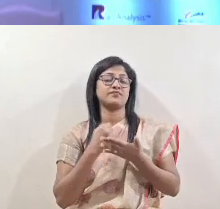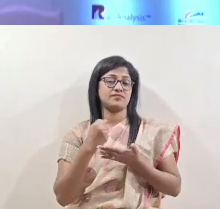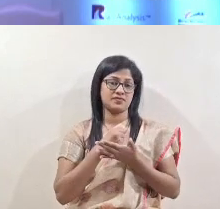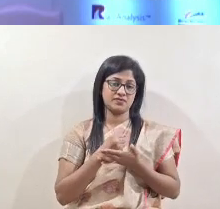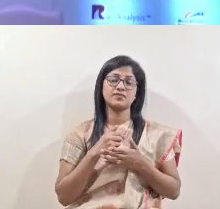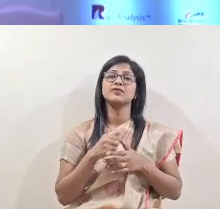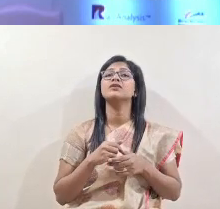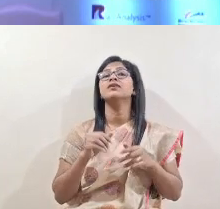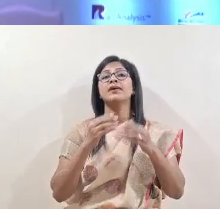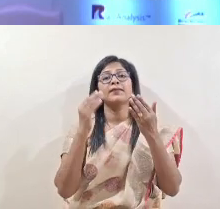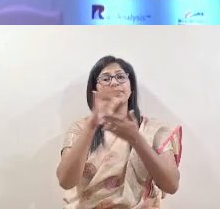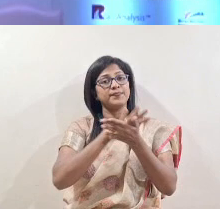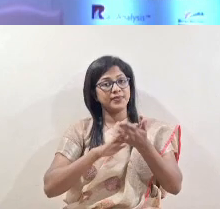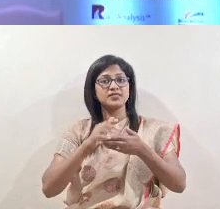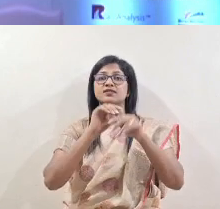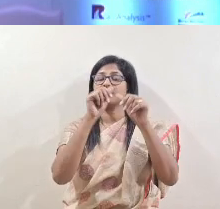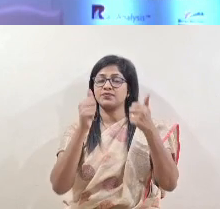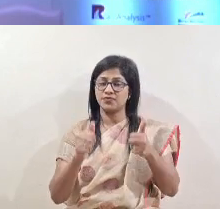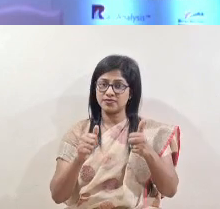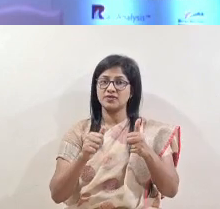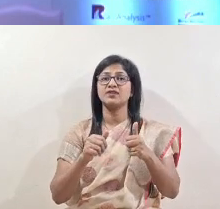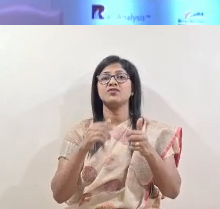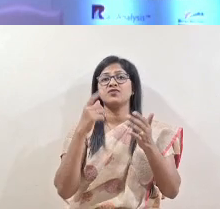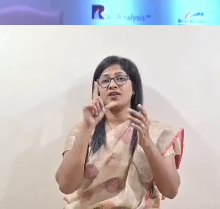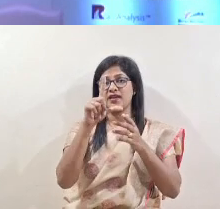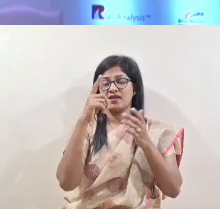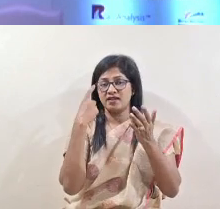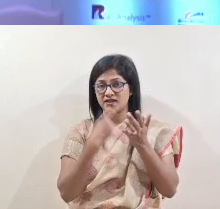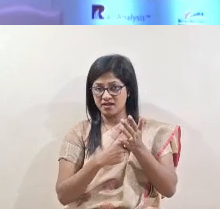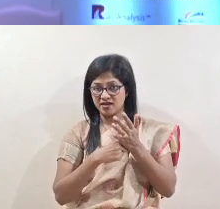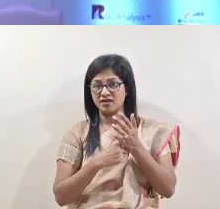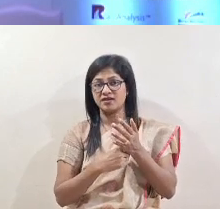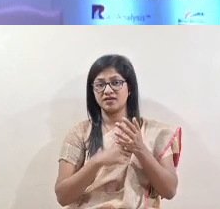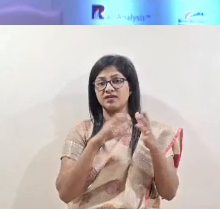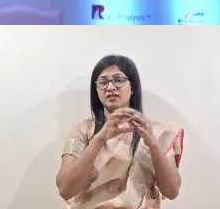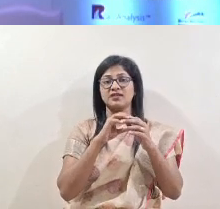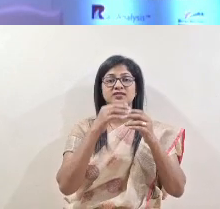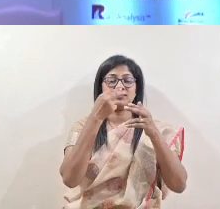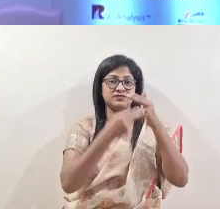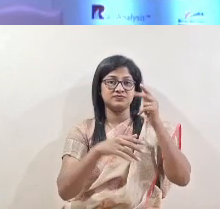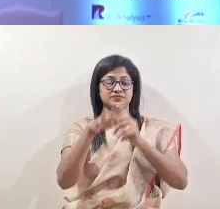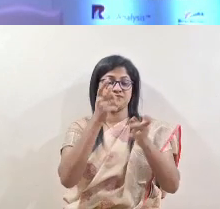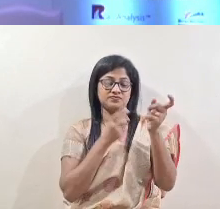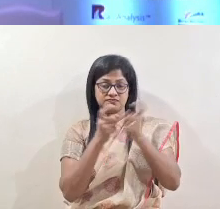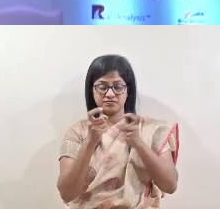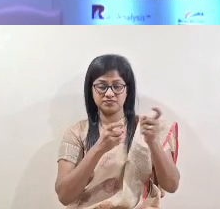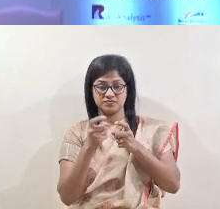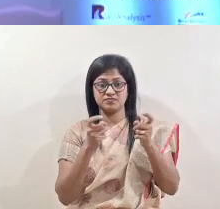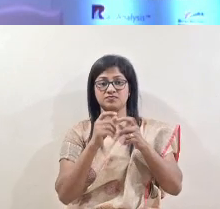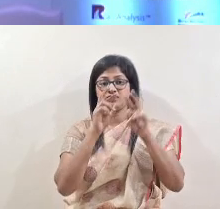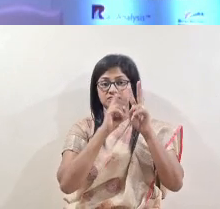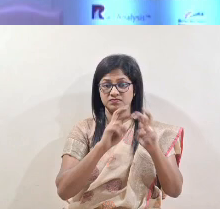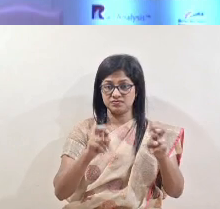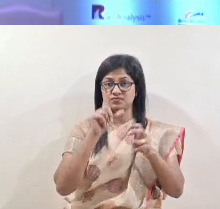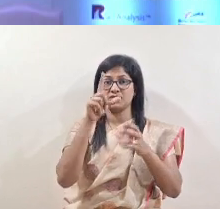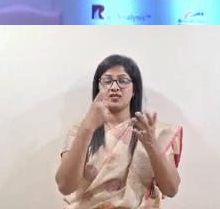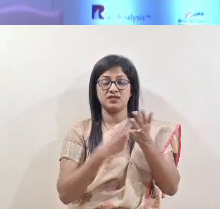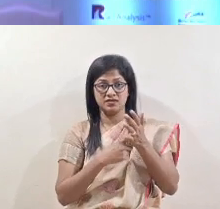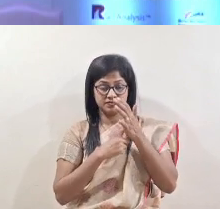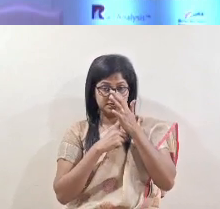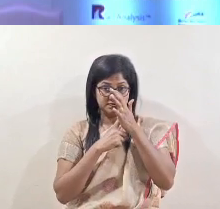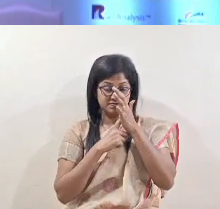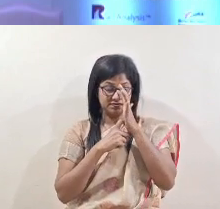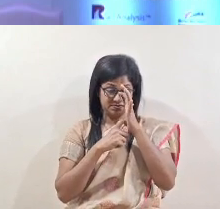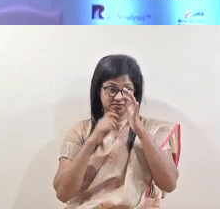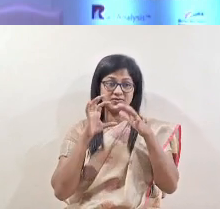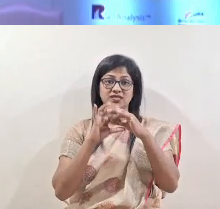basic sort of modeling using logistic regression and a case control study using logistic regression. And based on the results,